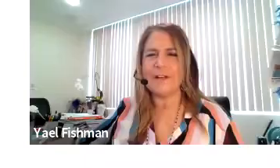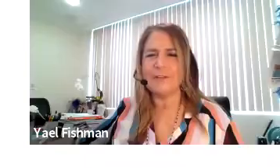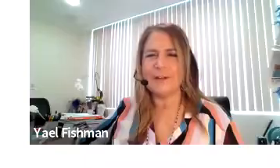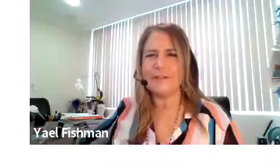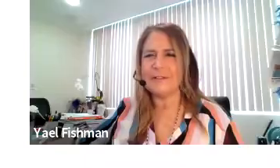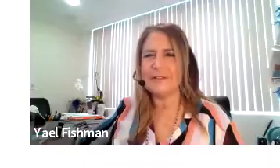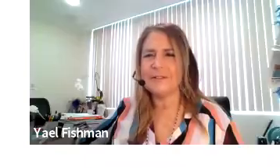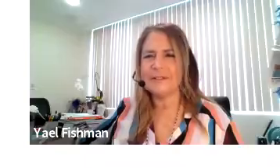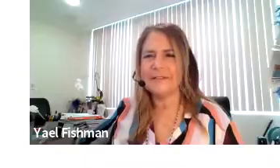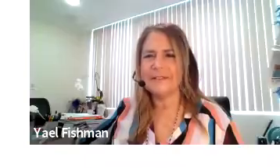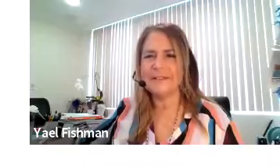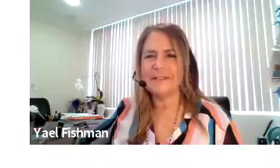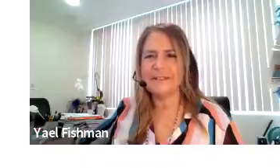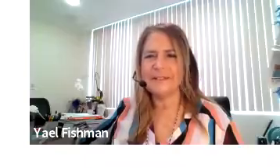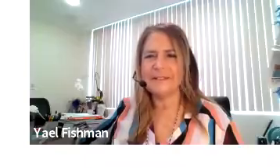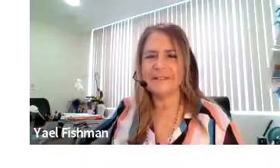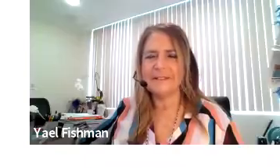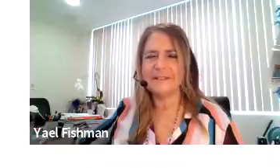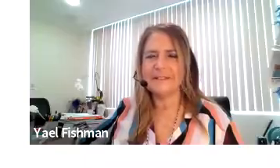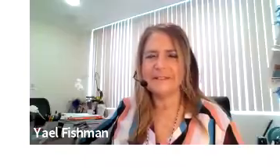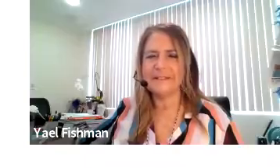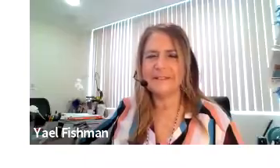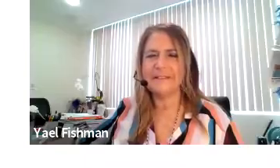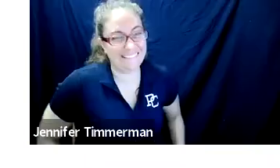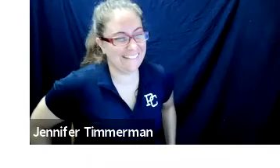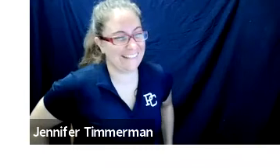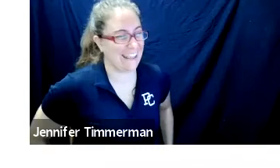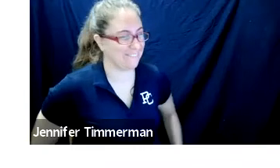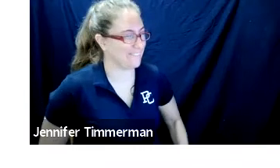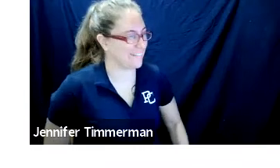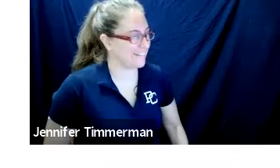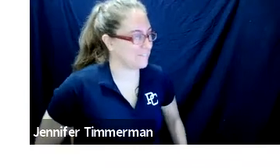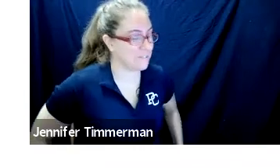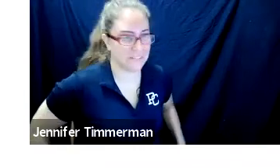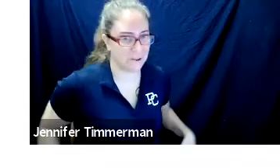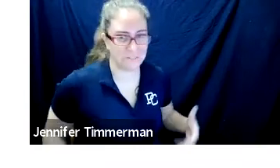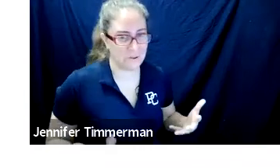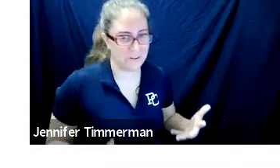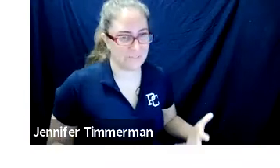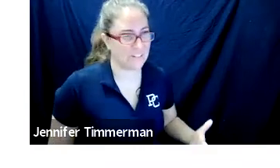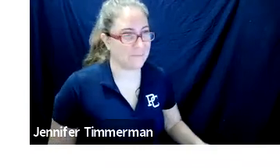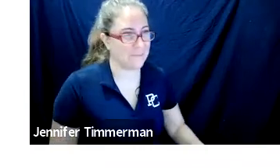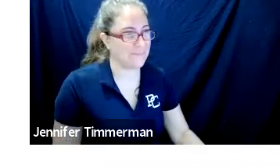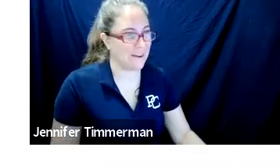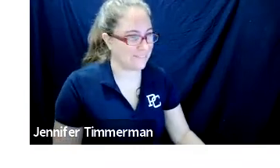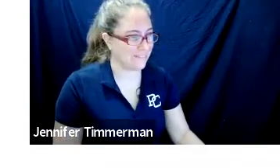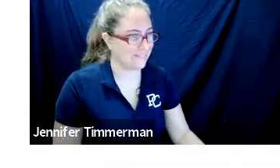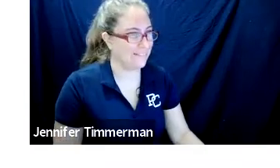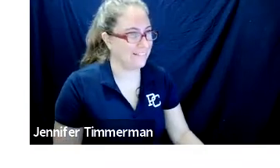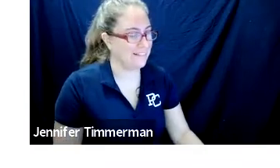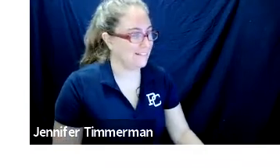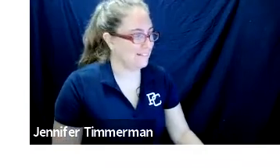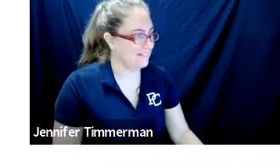Much harder than it looks. It is. It can be for sure, but you guys are all doing a wonderful job. I'm so proud of you.